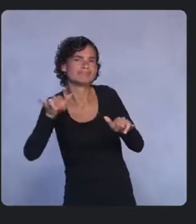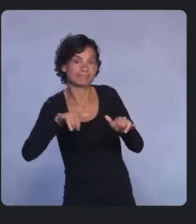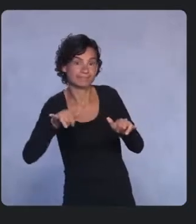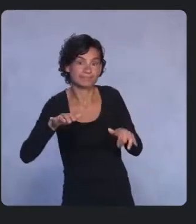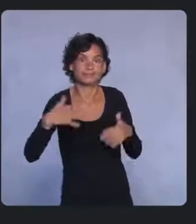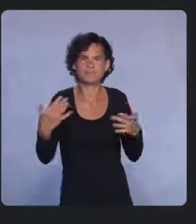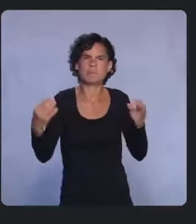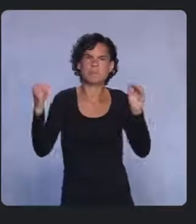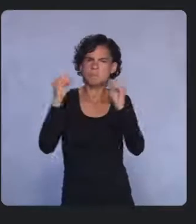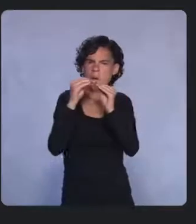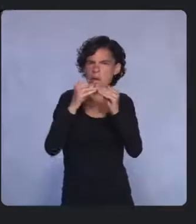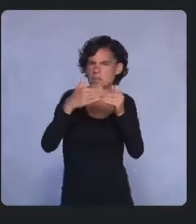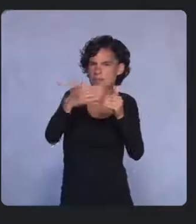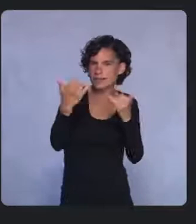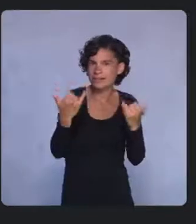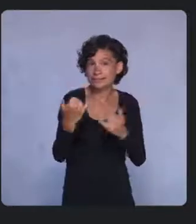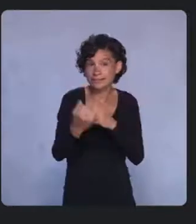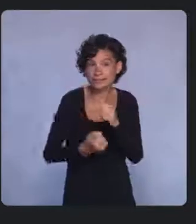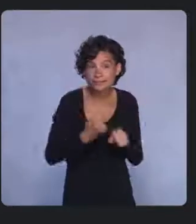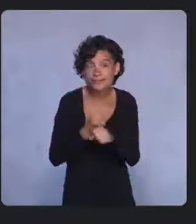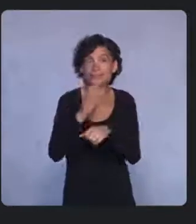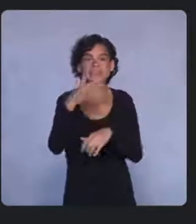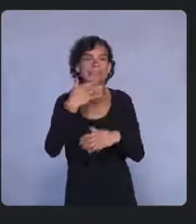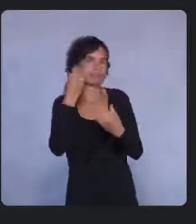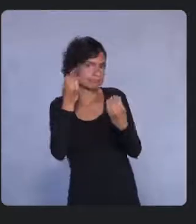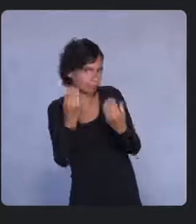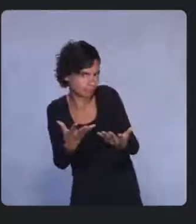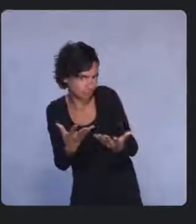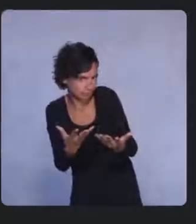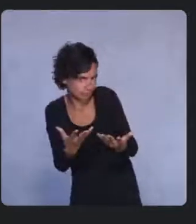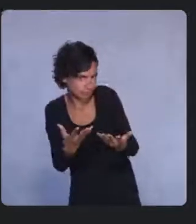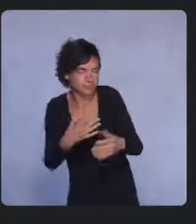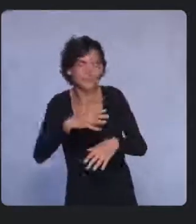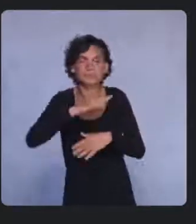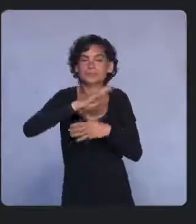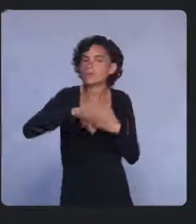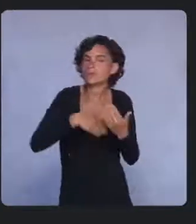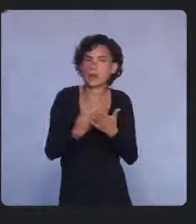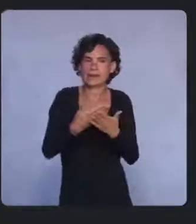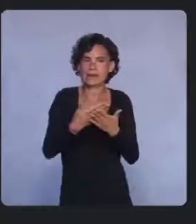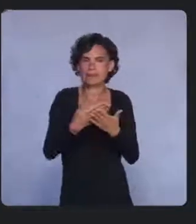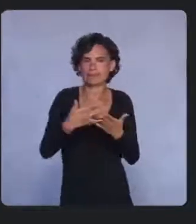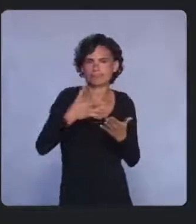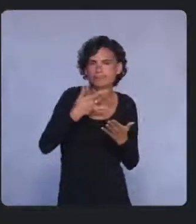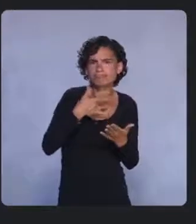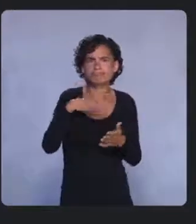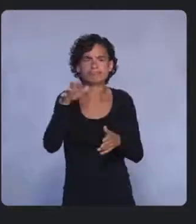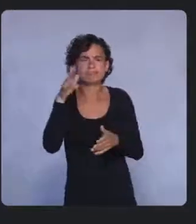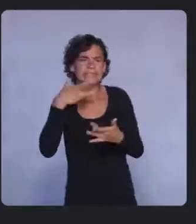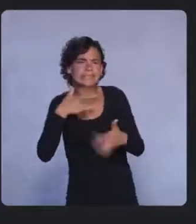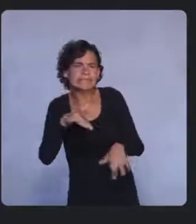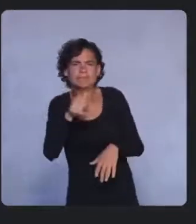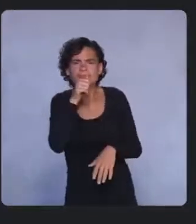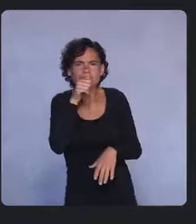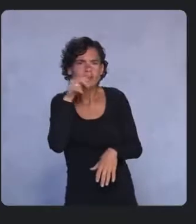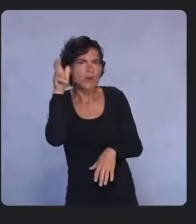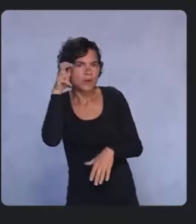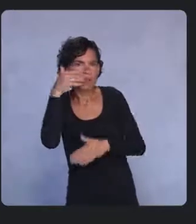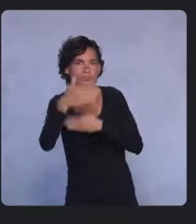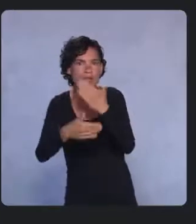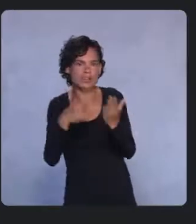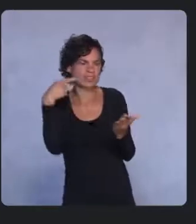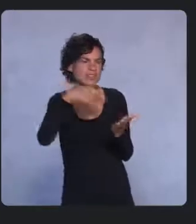year. And by the way, all of the sensitive audio and language processing happens exclusively on